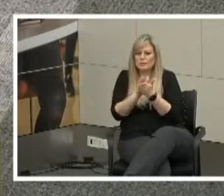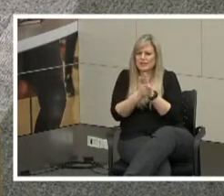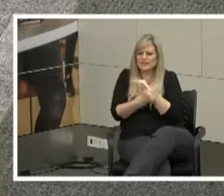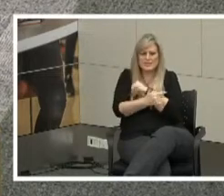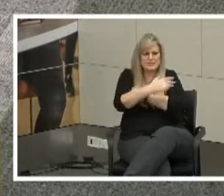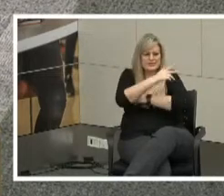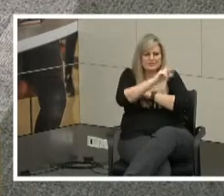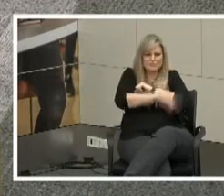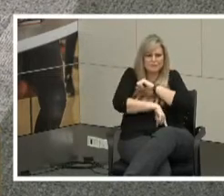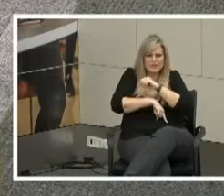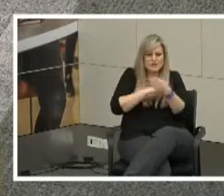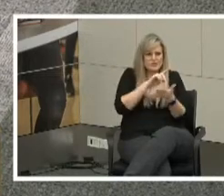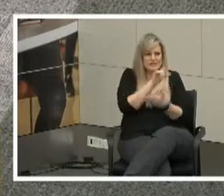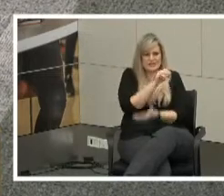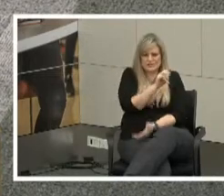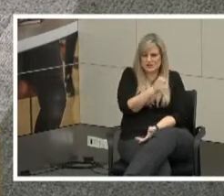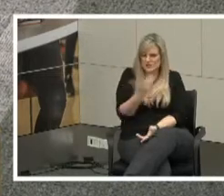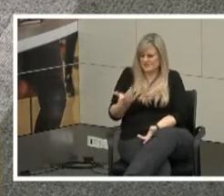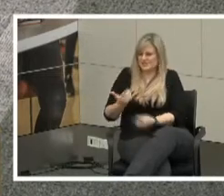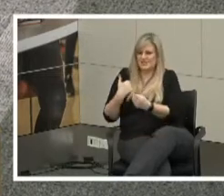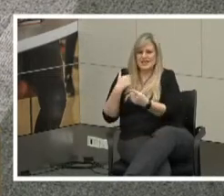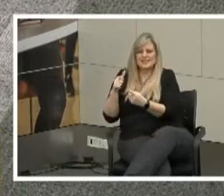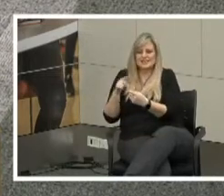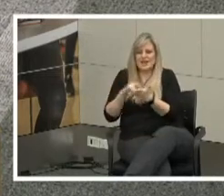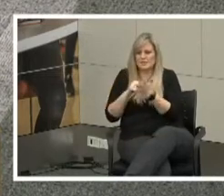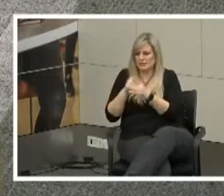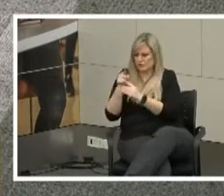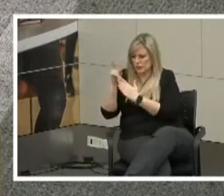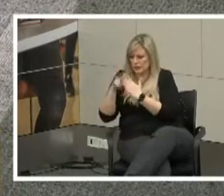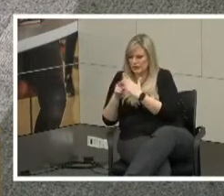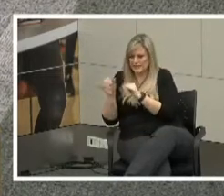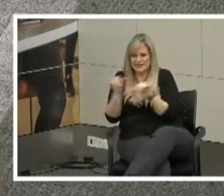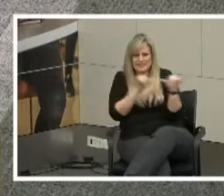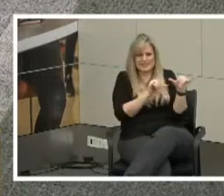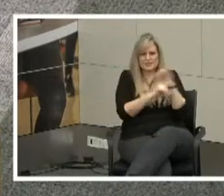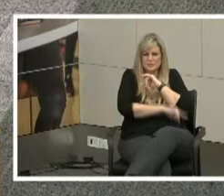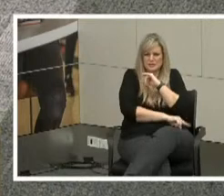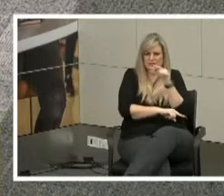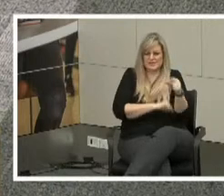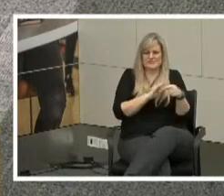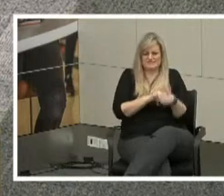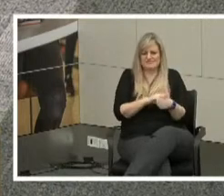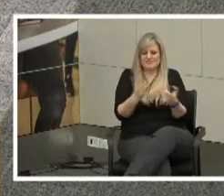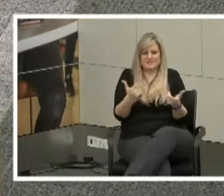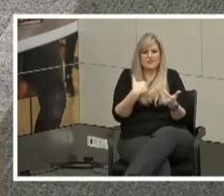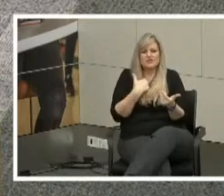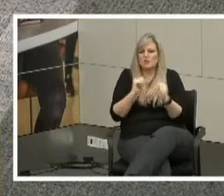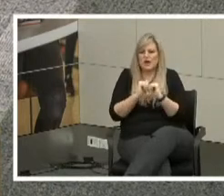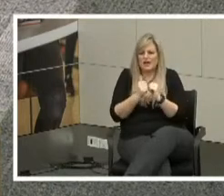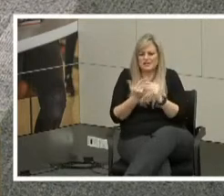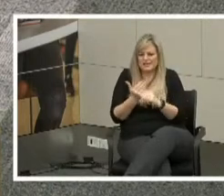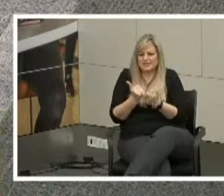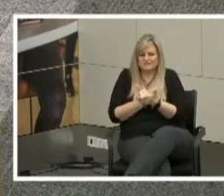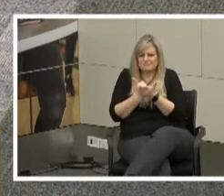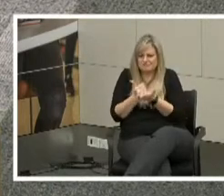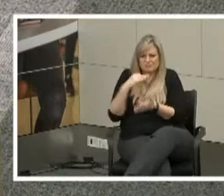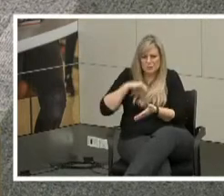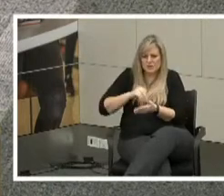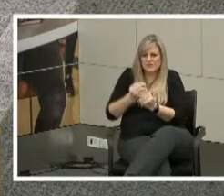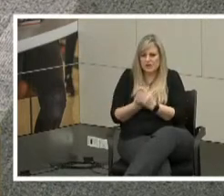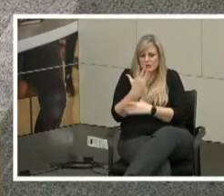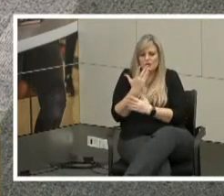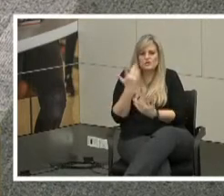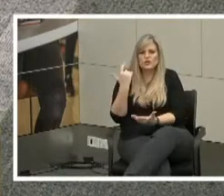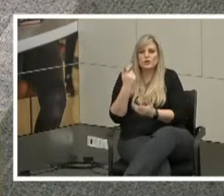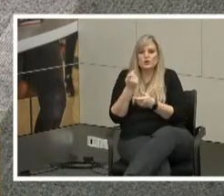associate stress with libraries which is harmful for their growth let live oh in conclusion by HISD taking away an important piece of